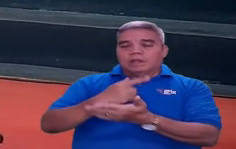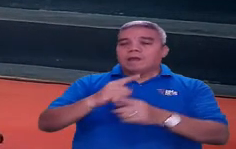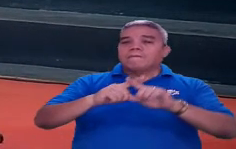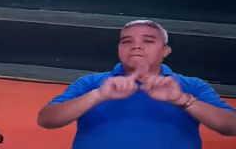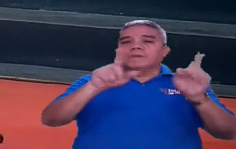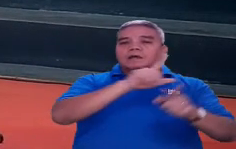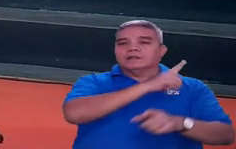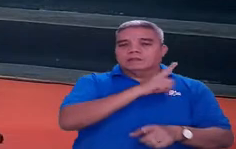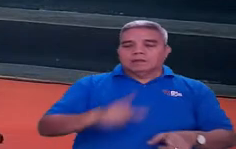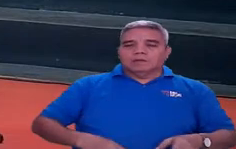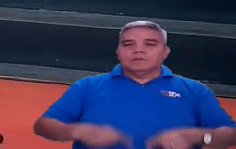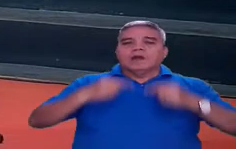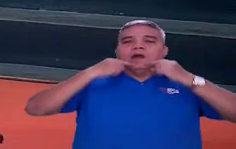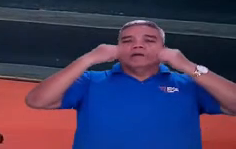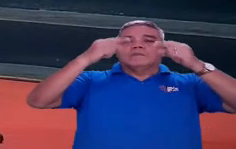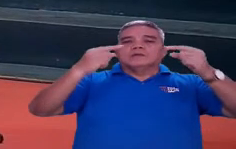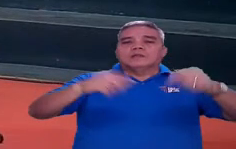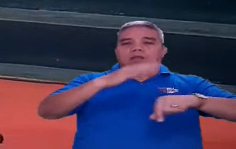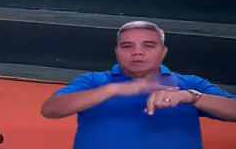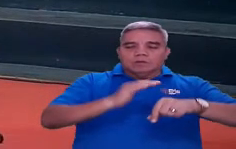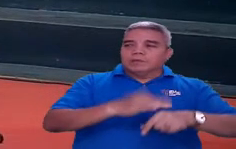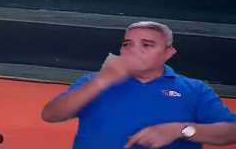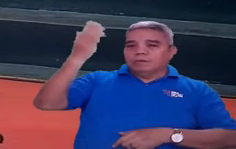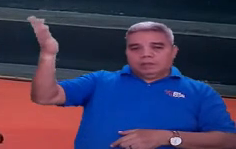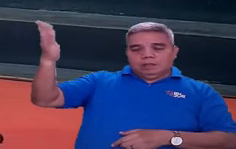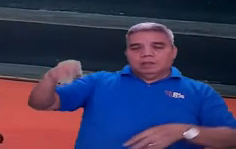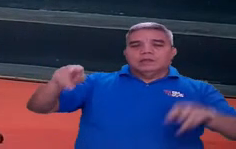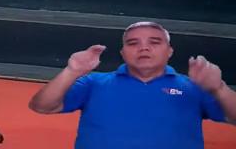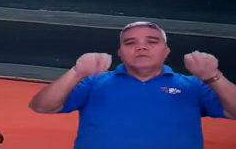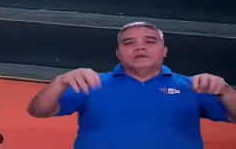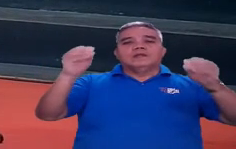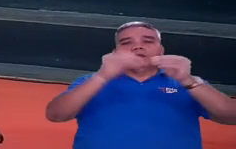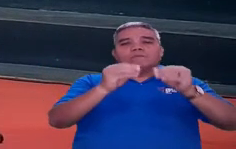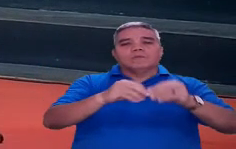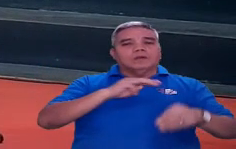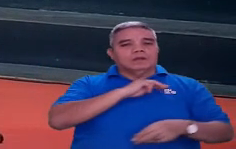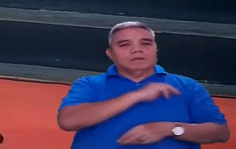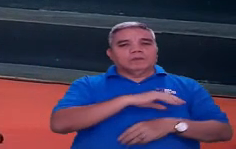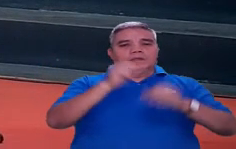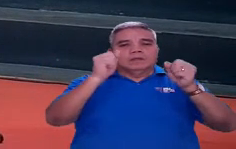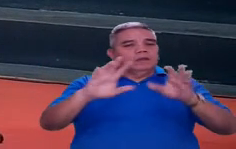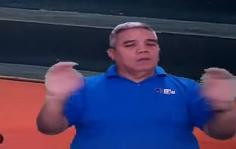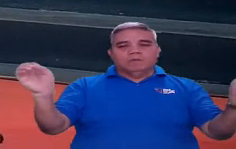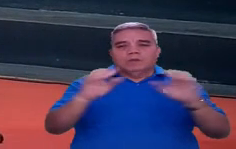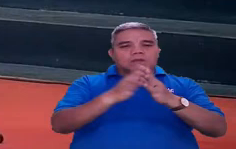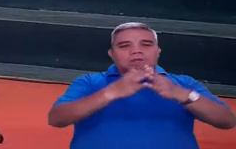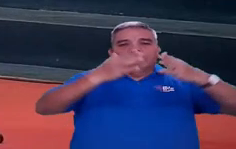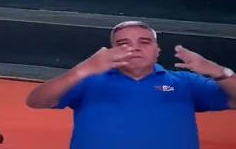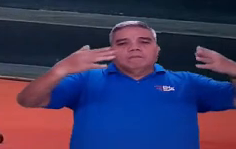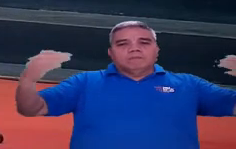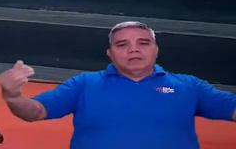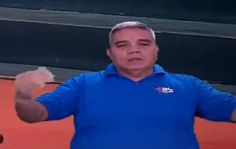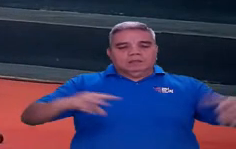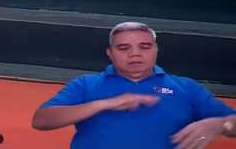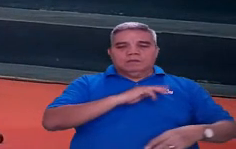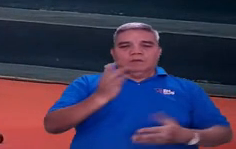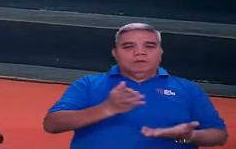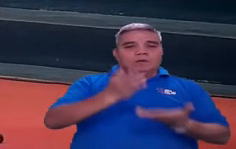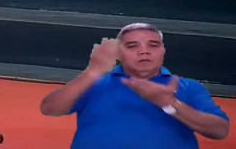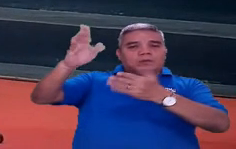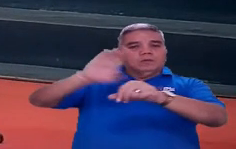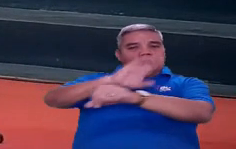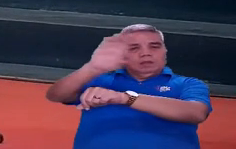But the Lord broke my heart into missions and called me there. We need more missionaries there because we don't have much of the missionaries we need